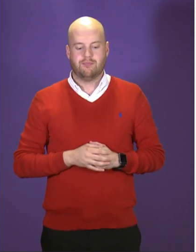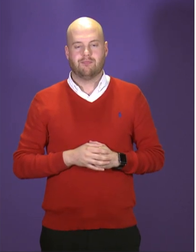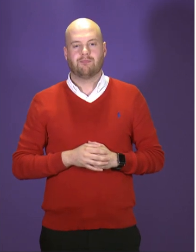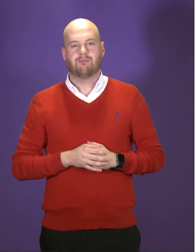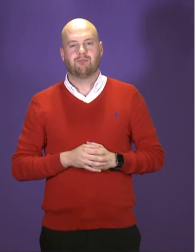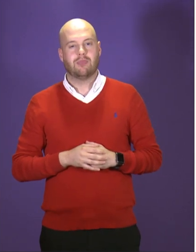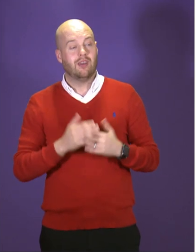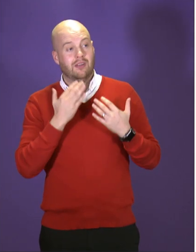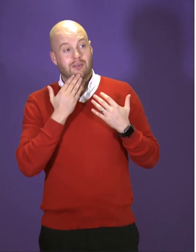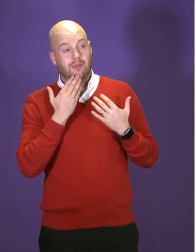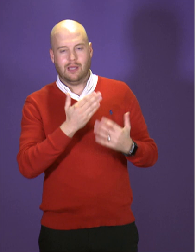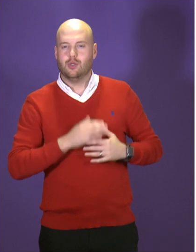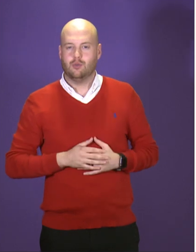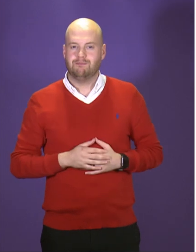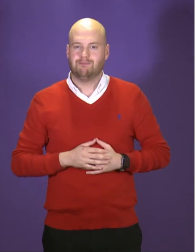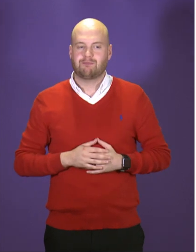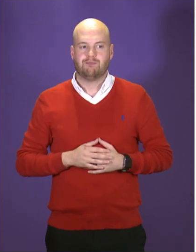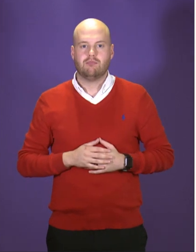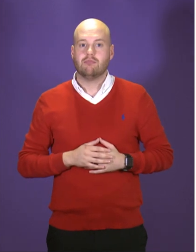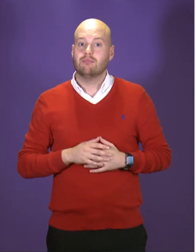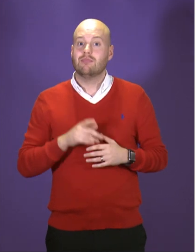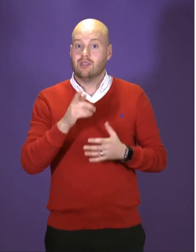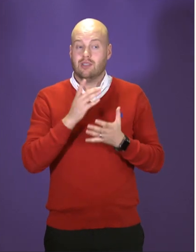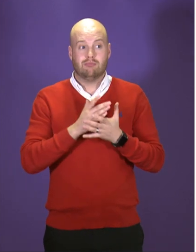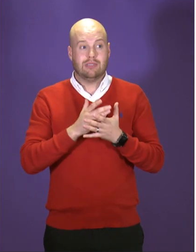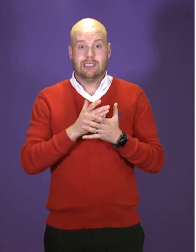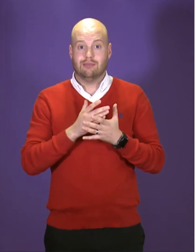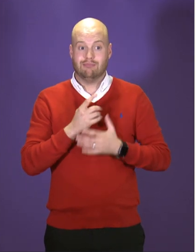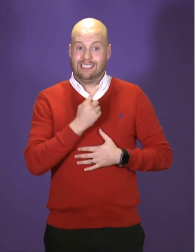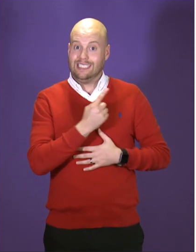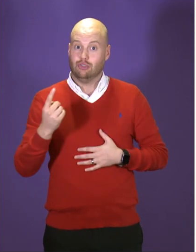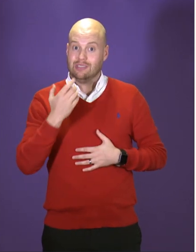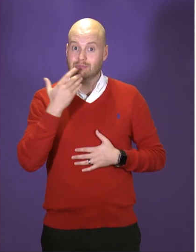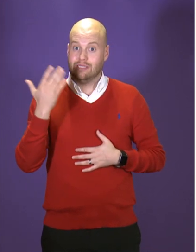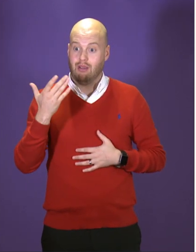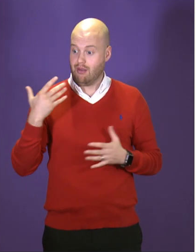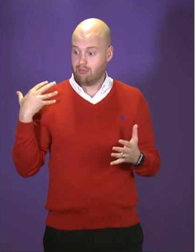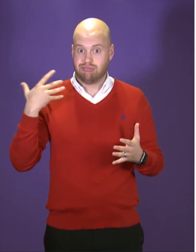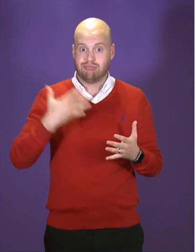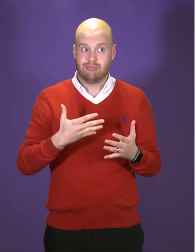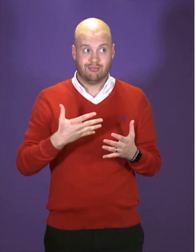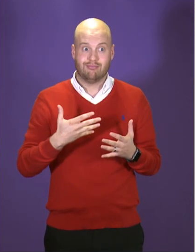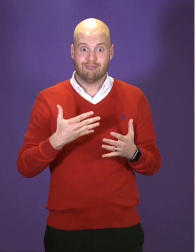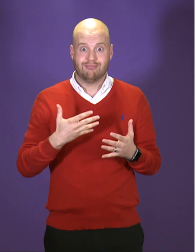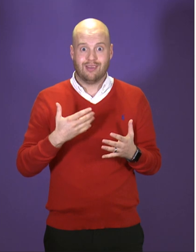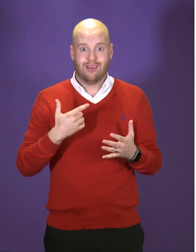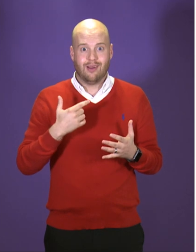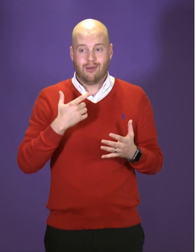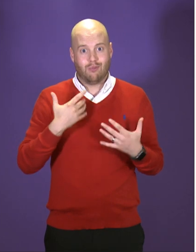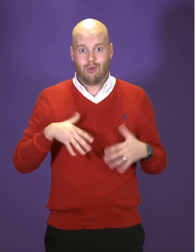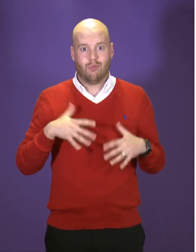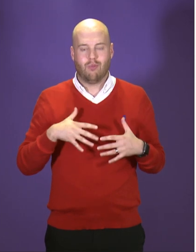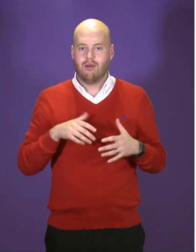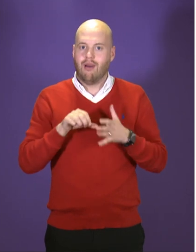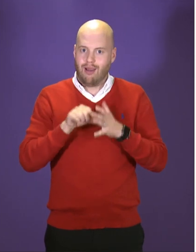Thank you very much. And what all of they said, because as last speaker, I will inevitably be covering